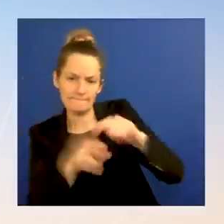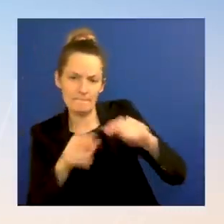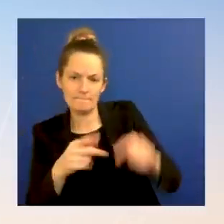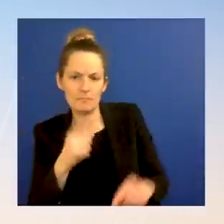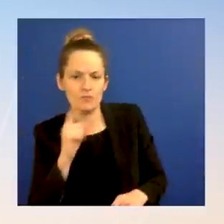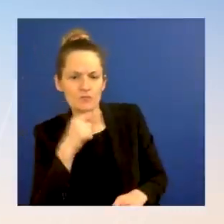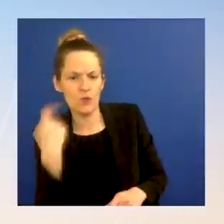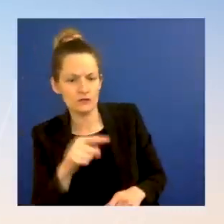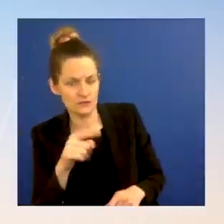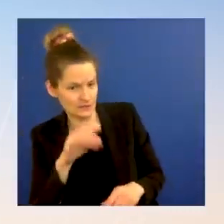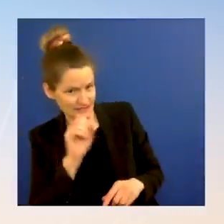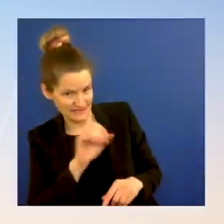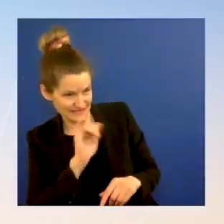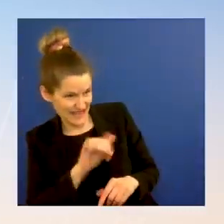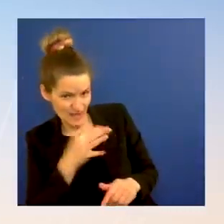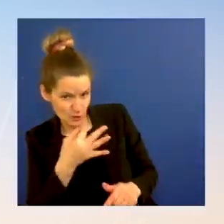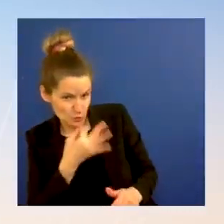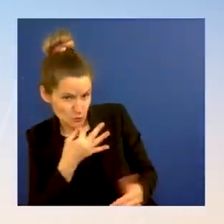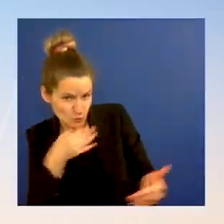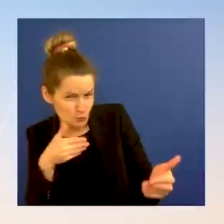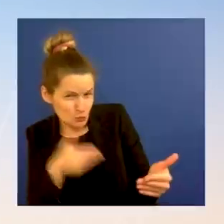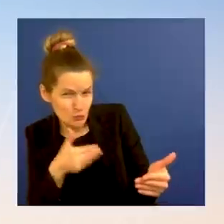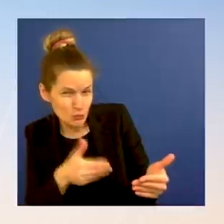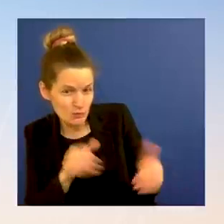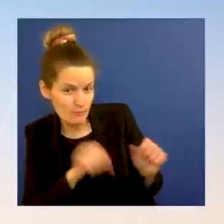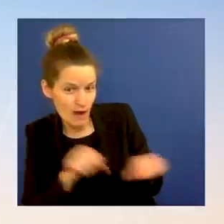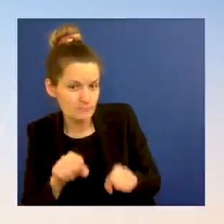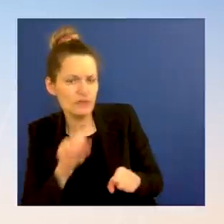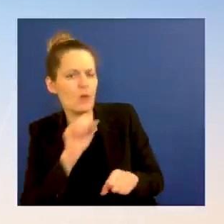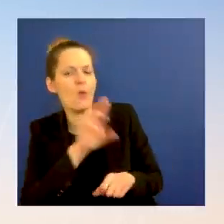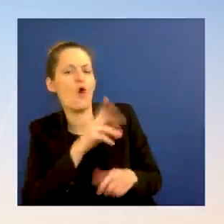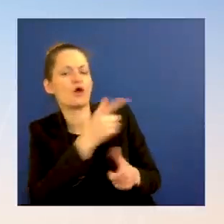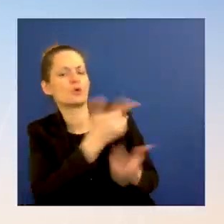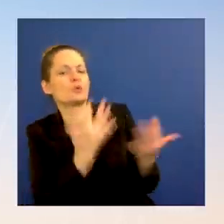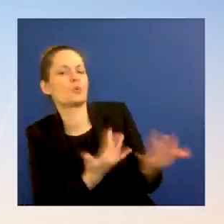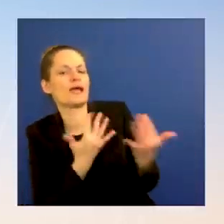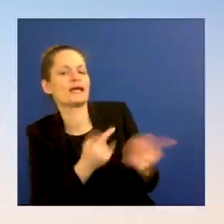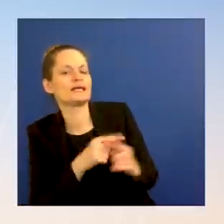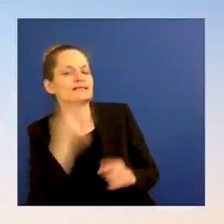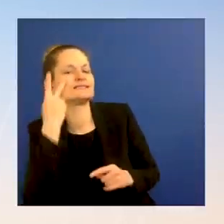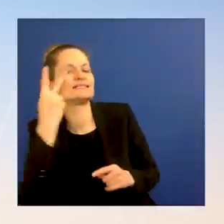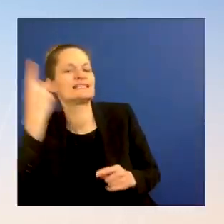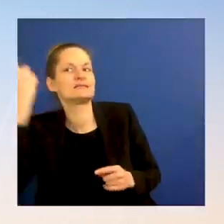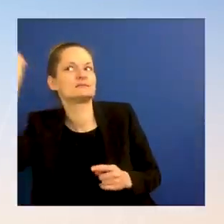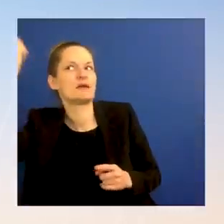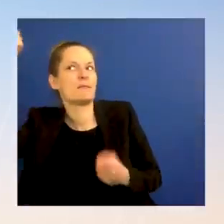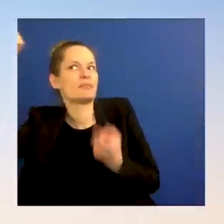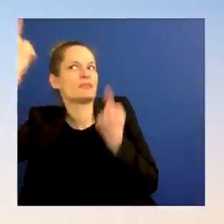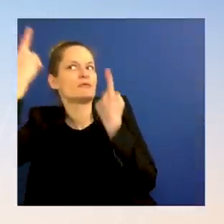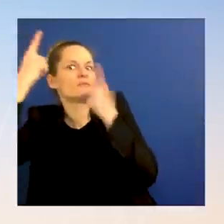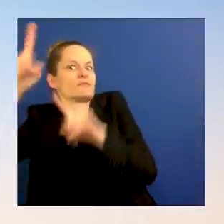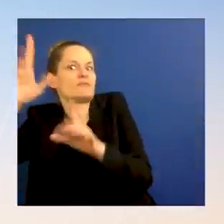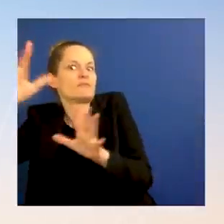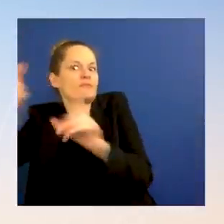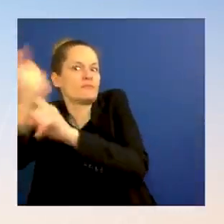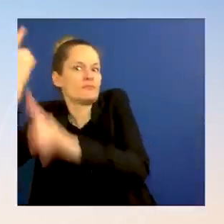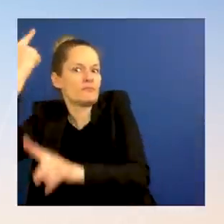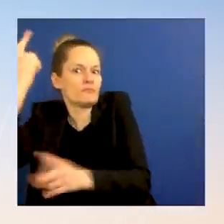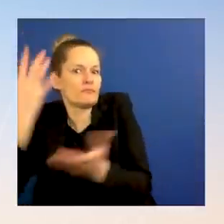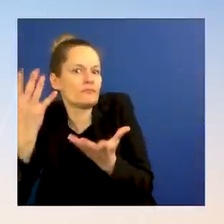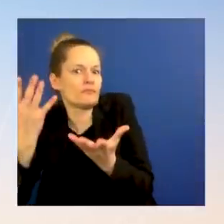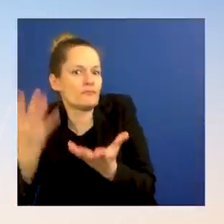an event, an outside event that you're waiting for? I wouldn't say, Kelly, it's an outside event. I think our continuing concern continues to